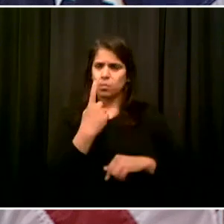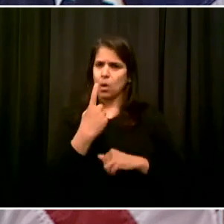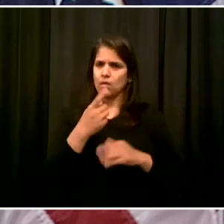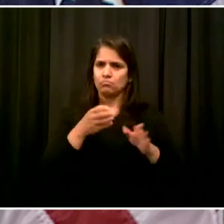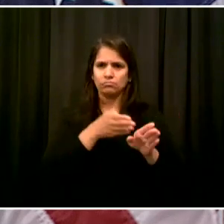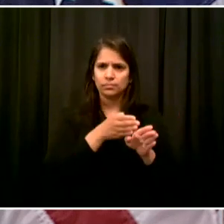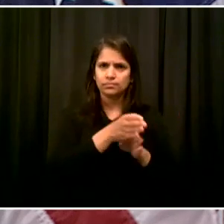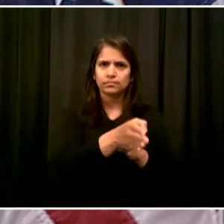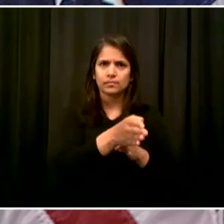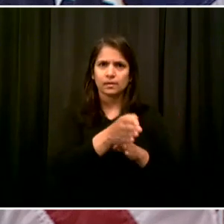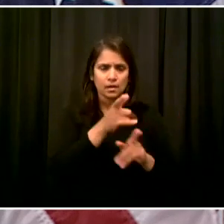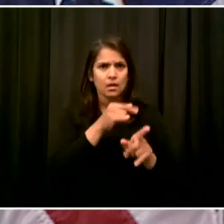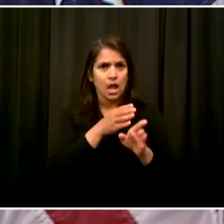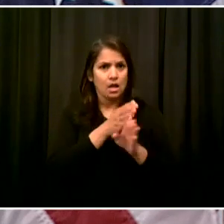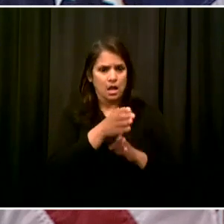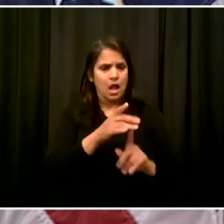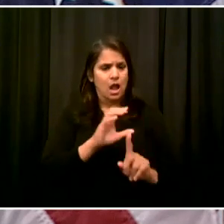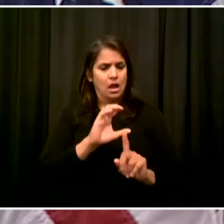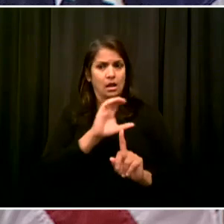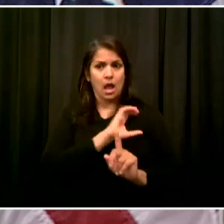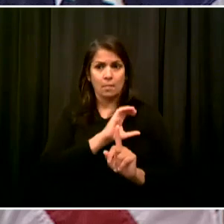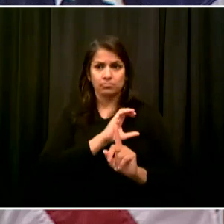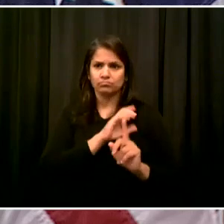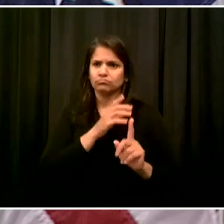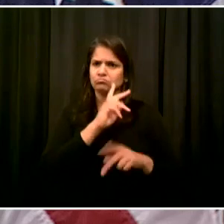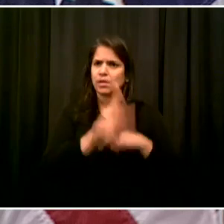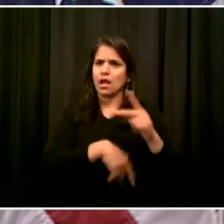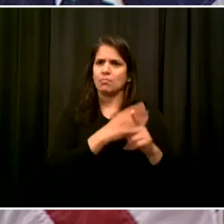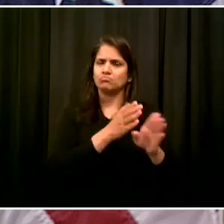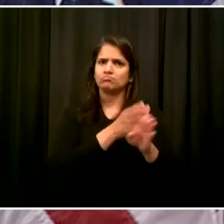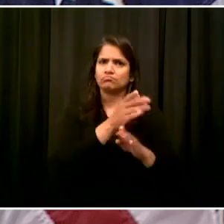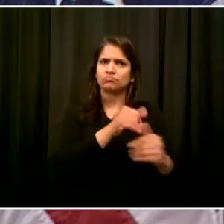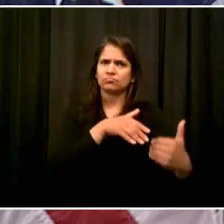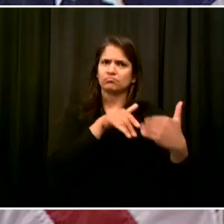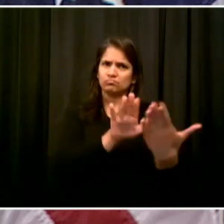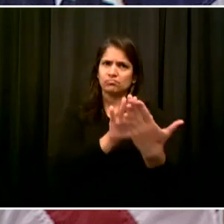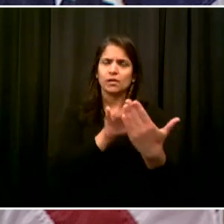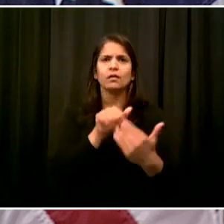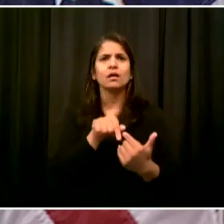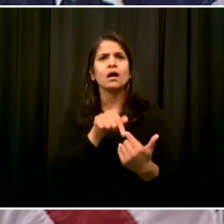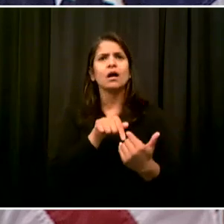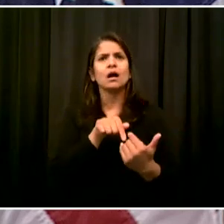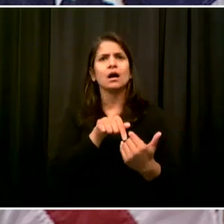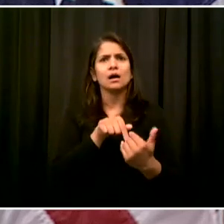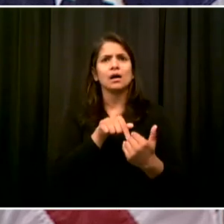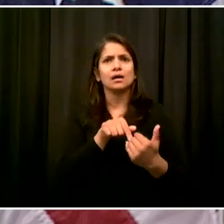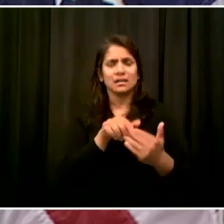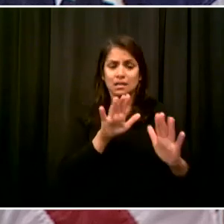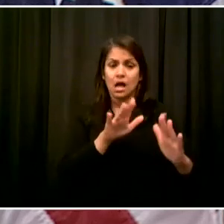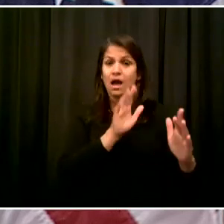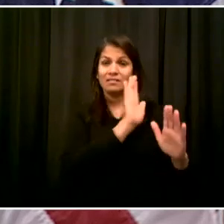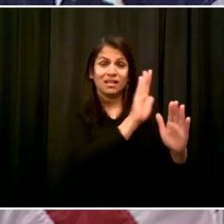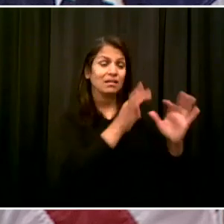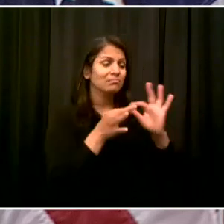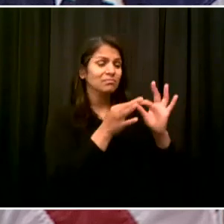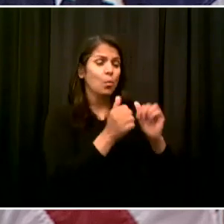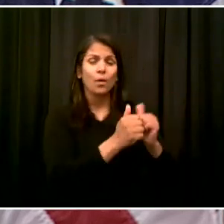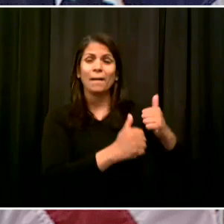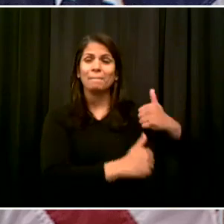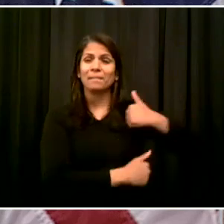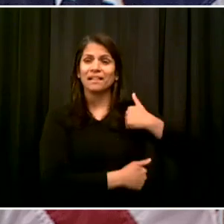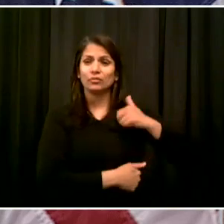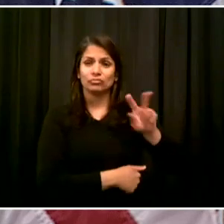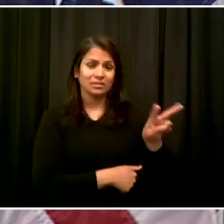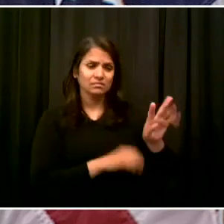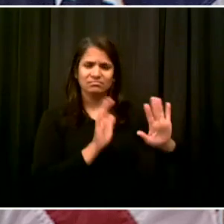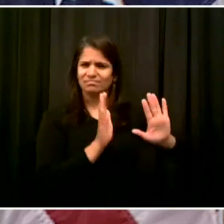people who connect, officers who connect at the community level, stay in a community, get to know people, give community